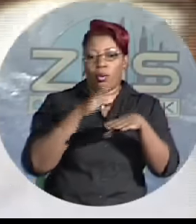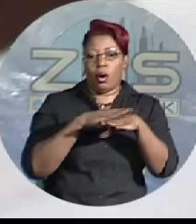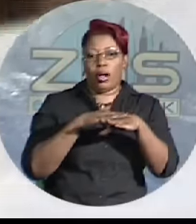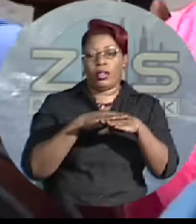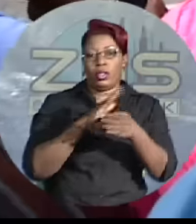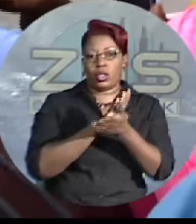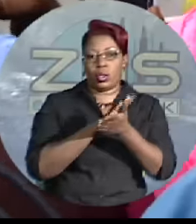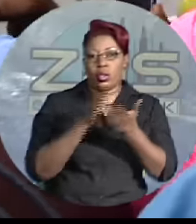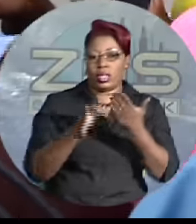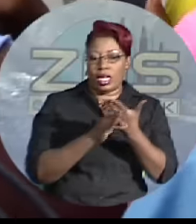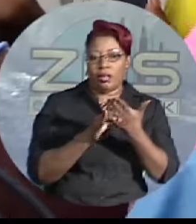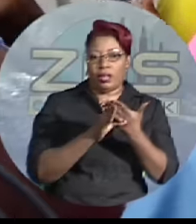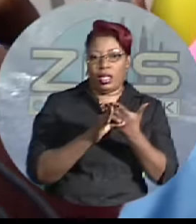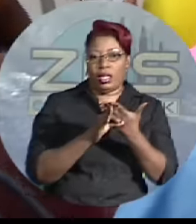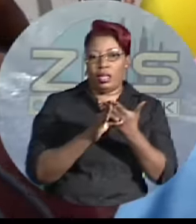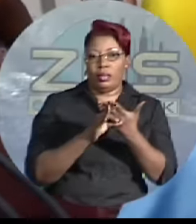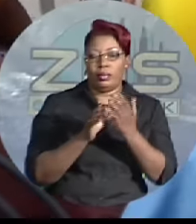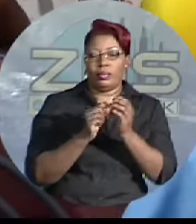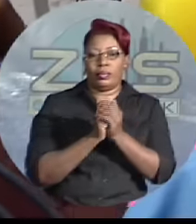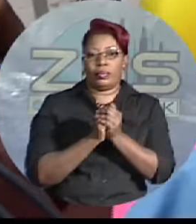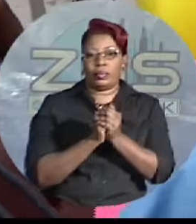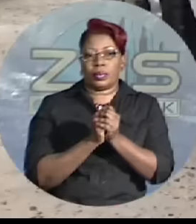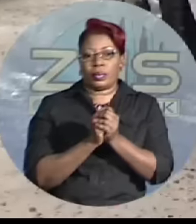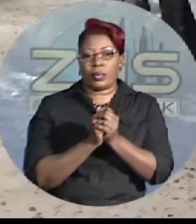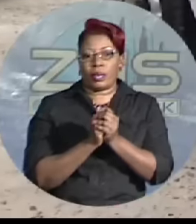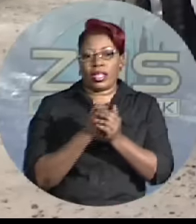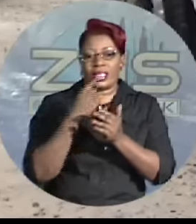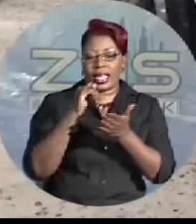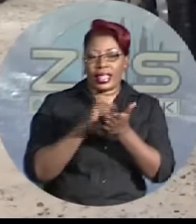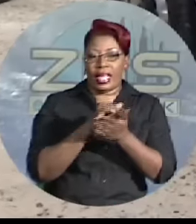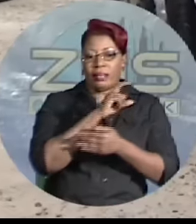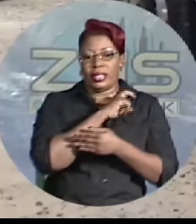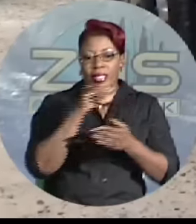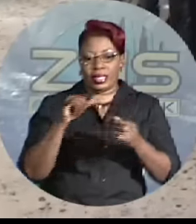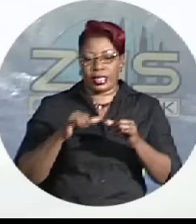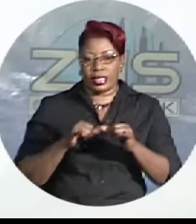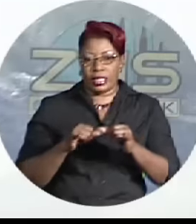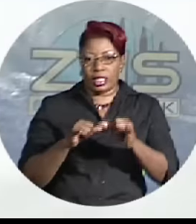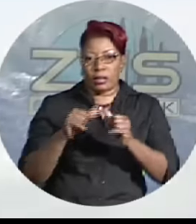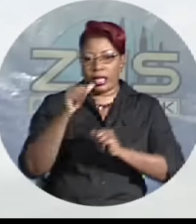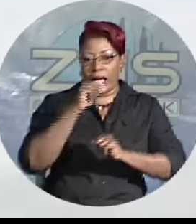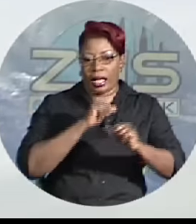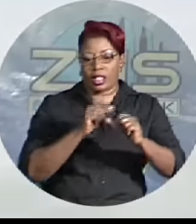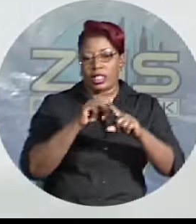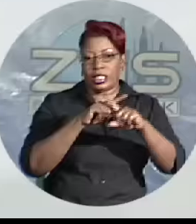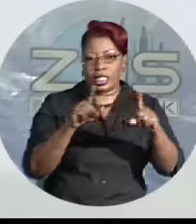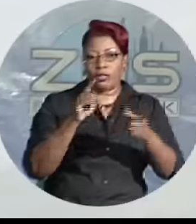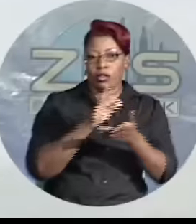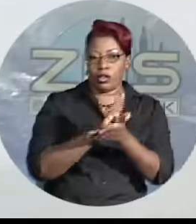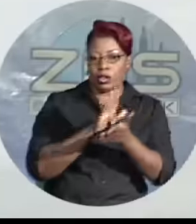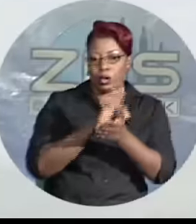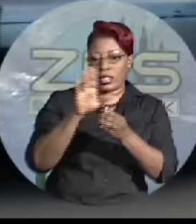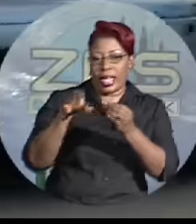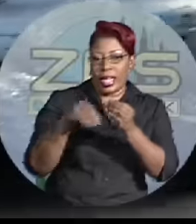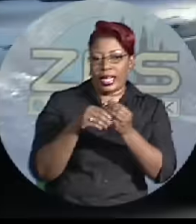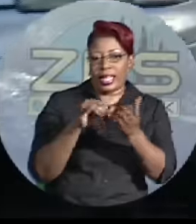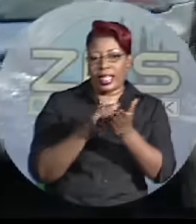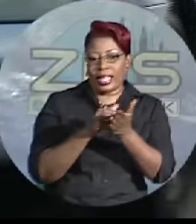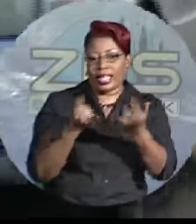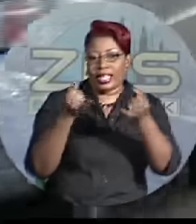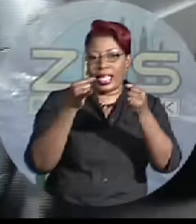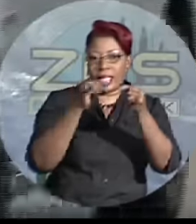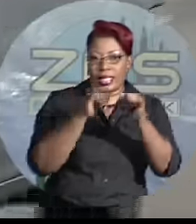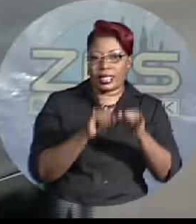what was a spontaneous outburst got out of hand. He says police continue to be proactive at various schools, adding that despite the